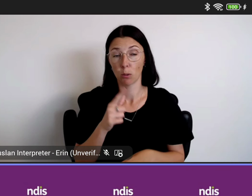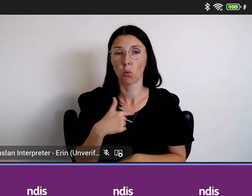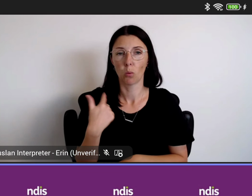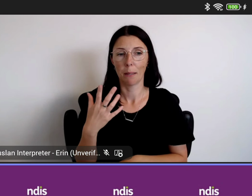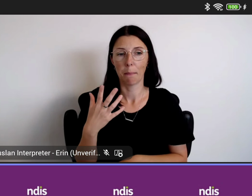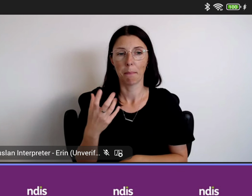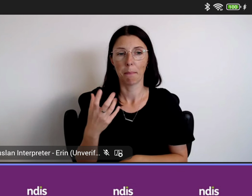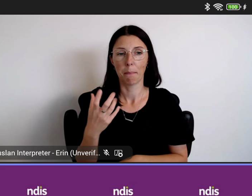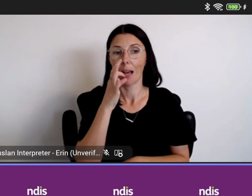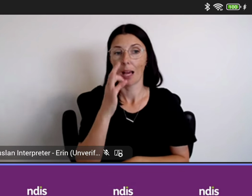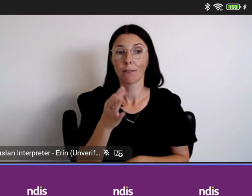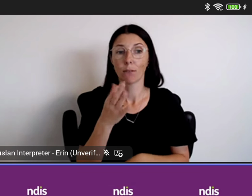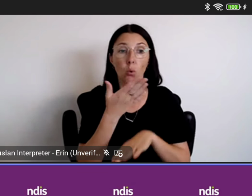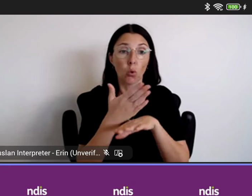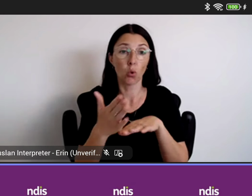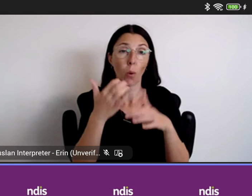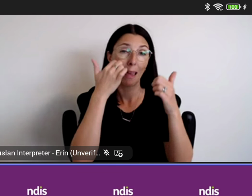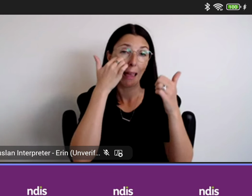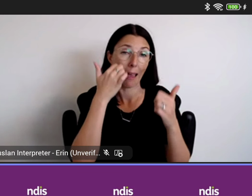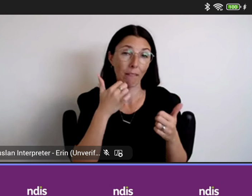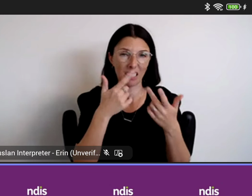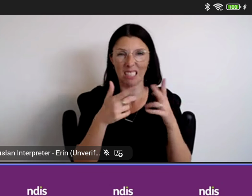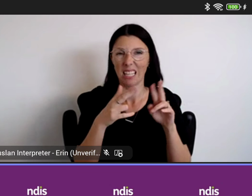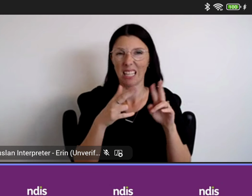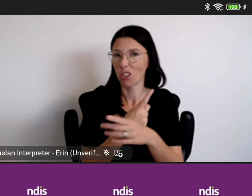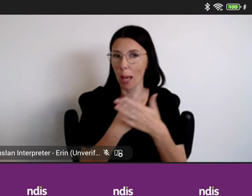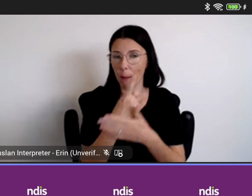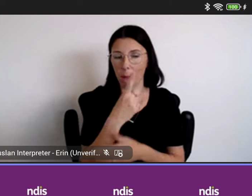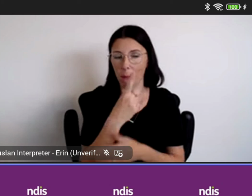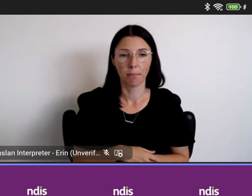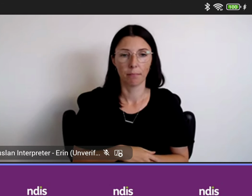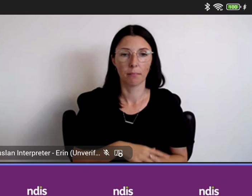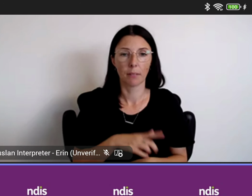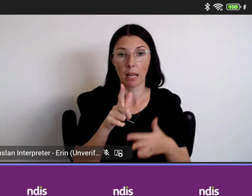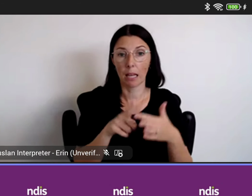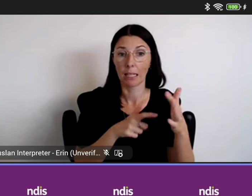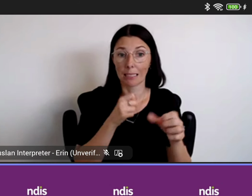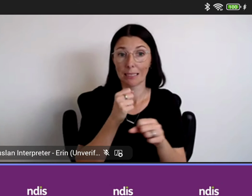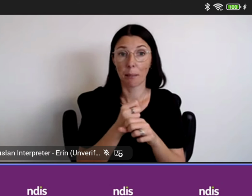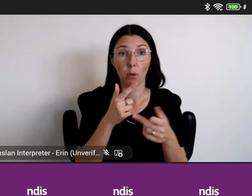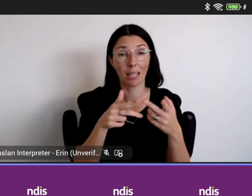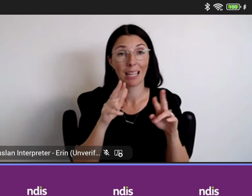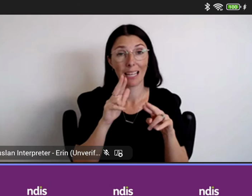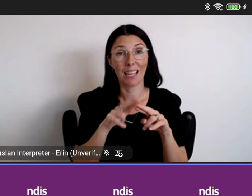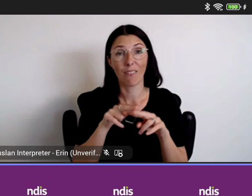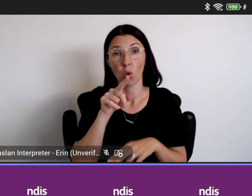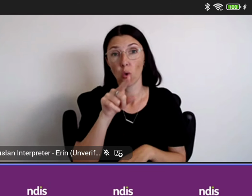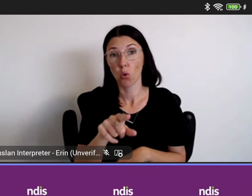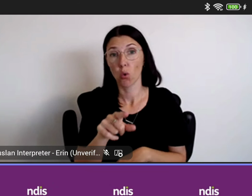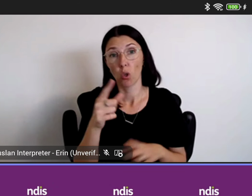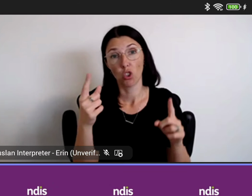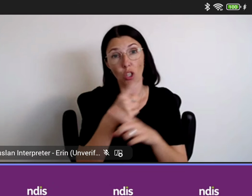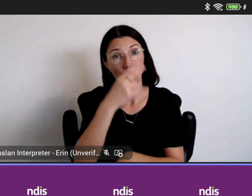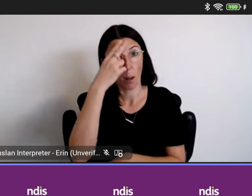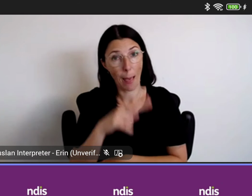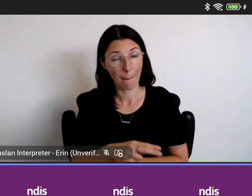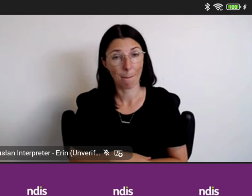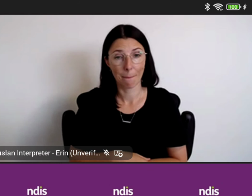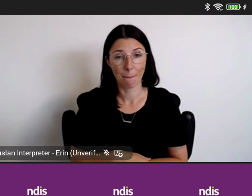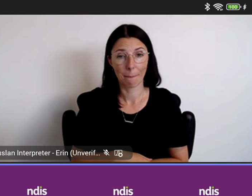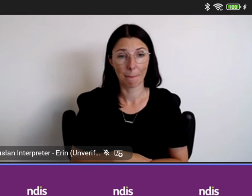evidence if something changes. For example, if you change your name. If you can't do